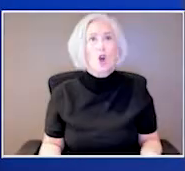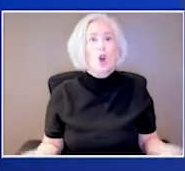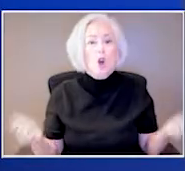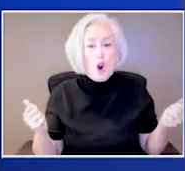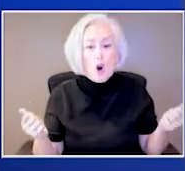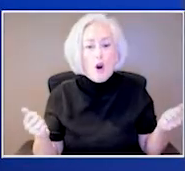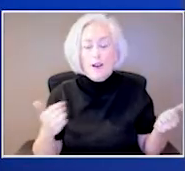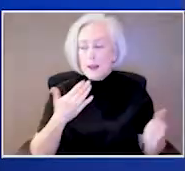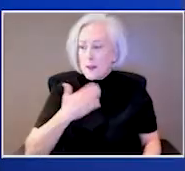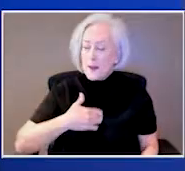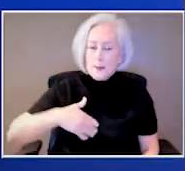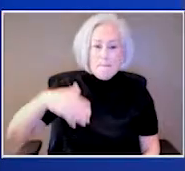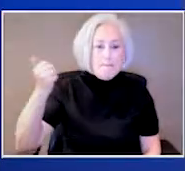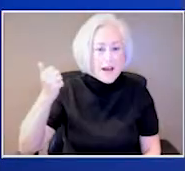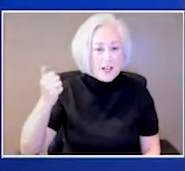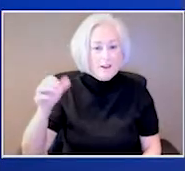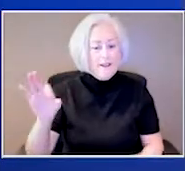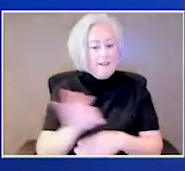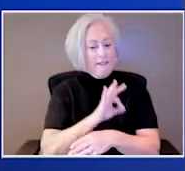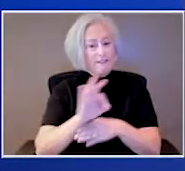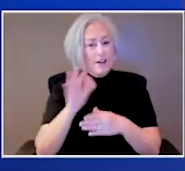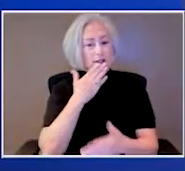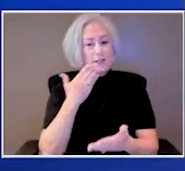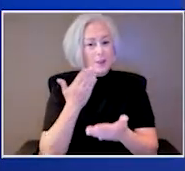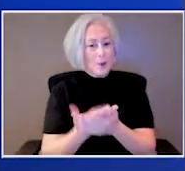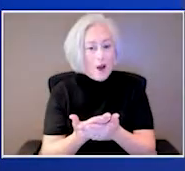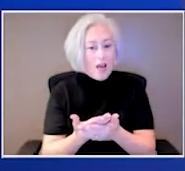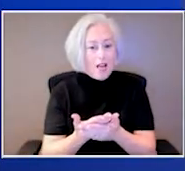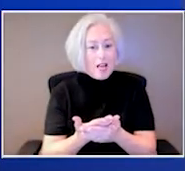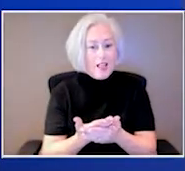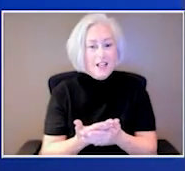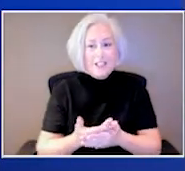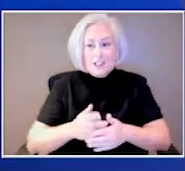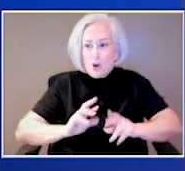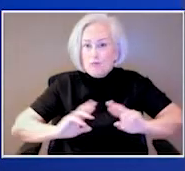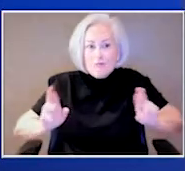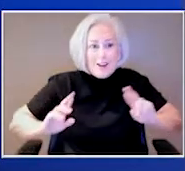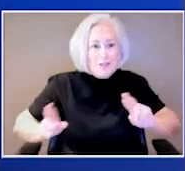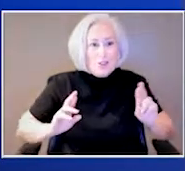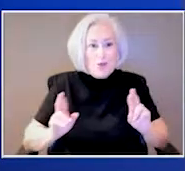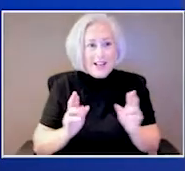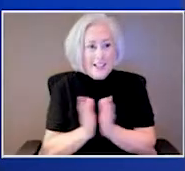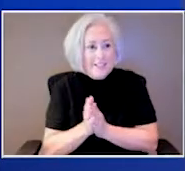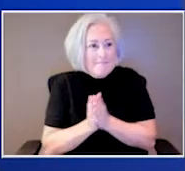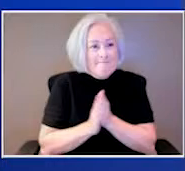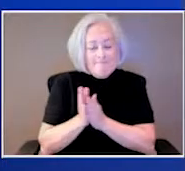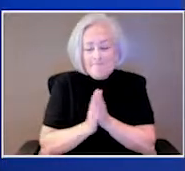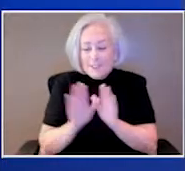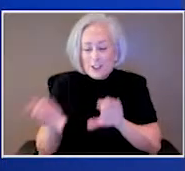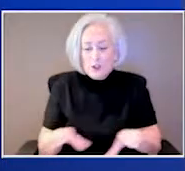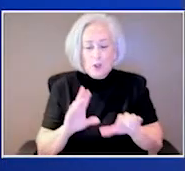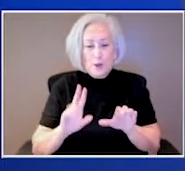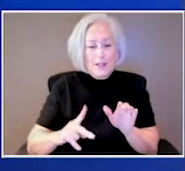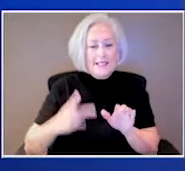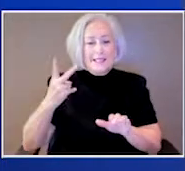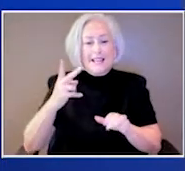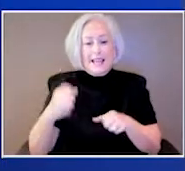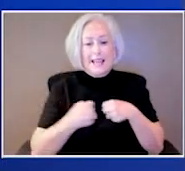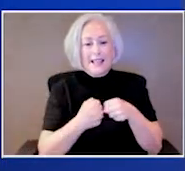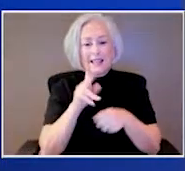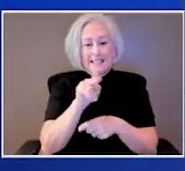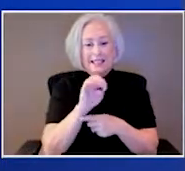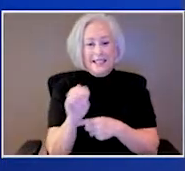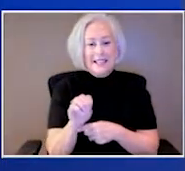better. And so I was jumping at the gun to go ahead and get the next one. And he said, no, Ginny, you got to wait